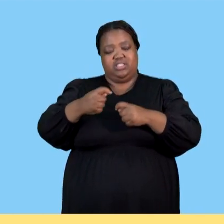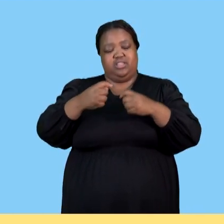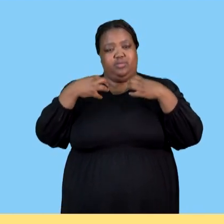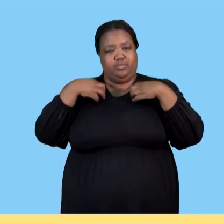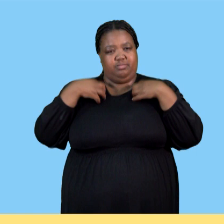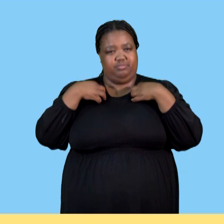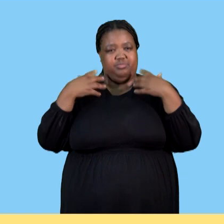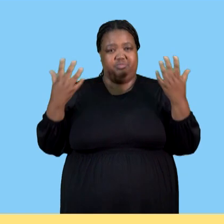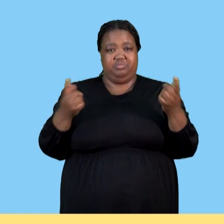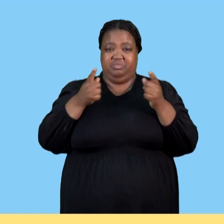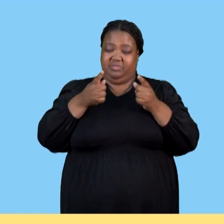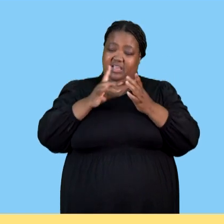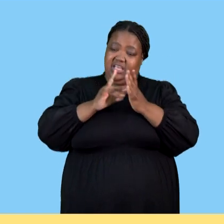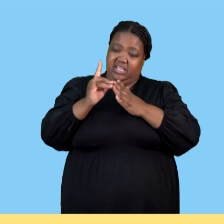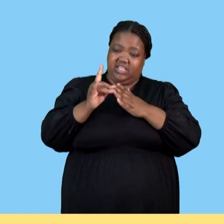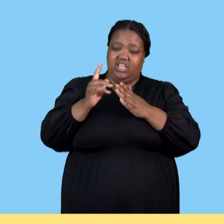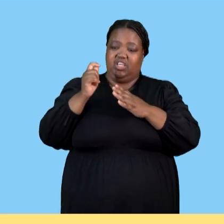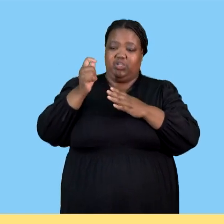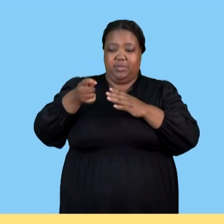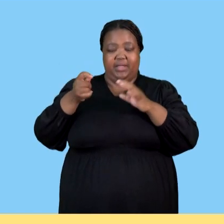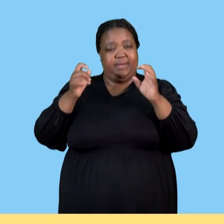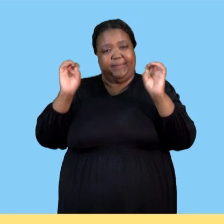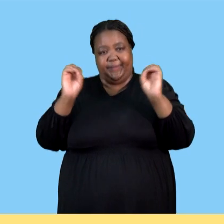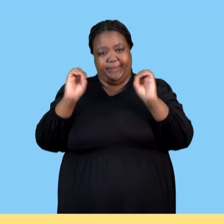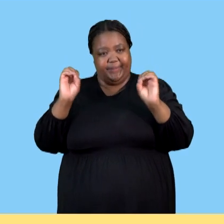are what we call non-cash items.